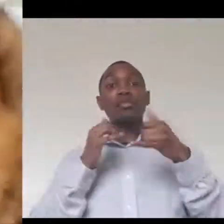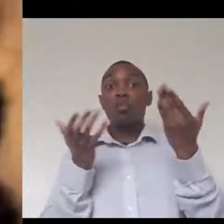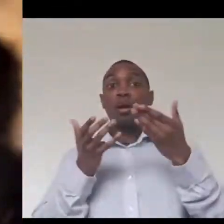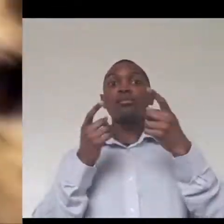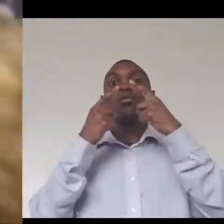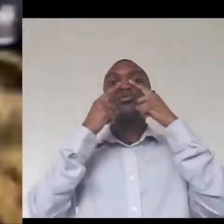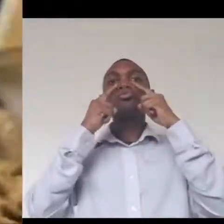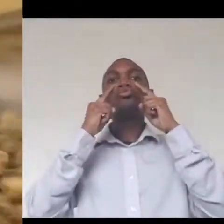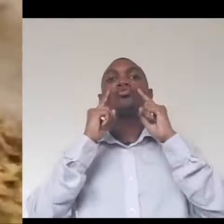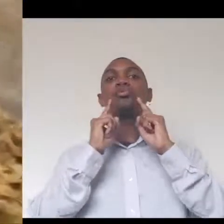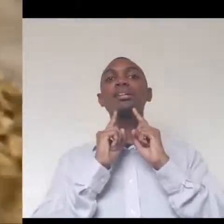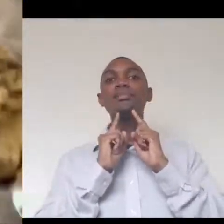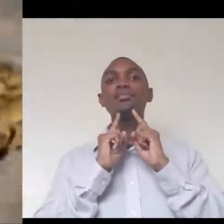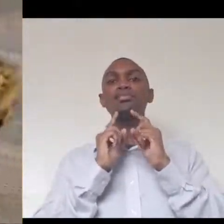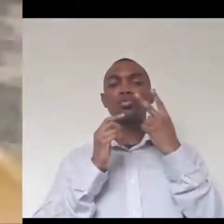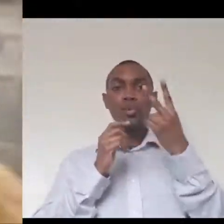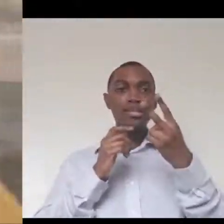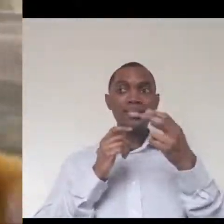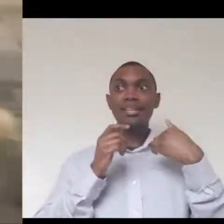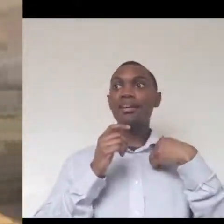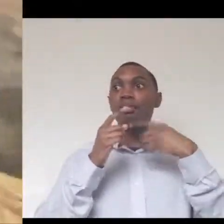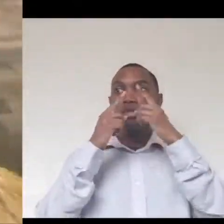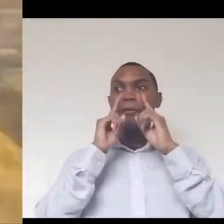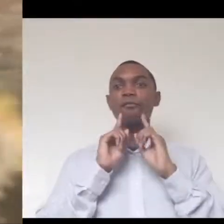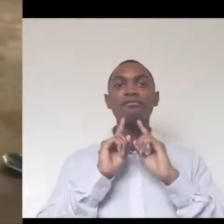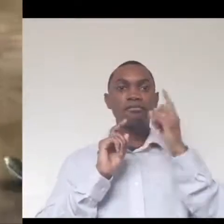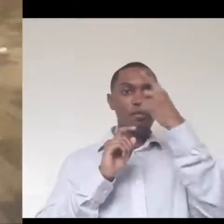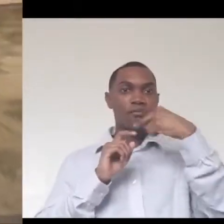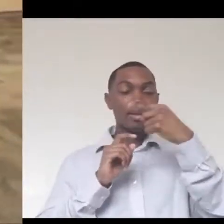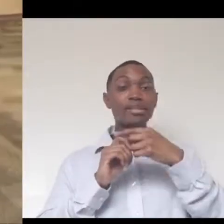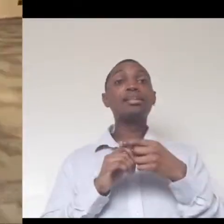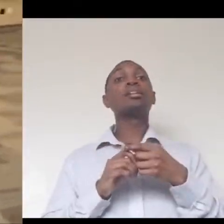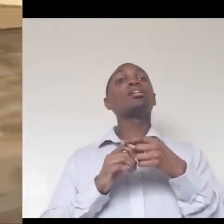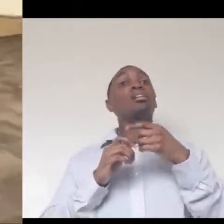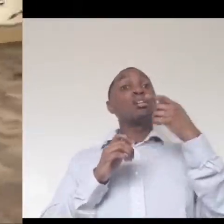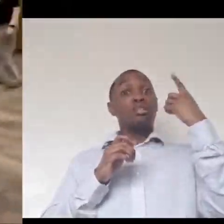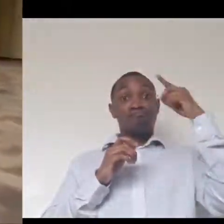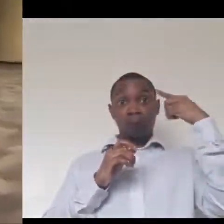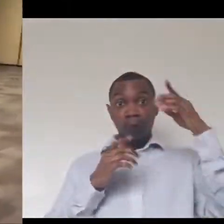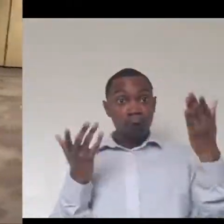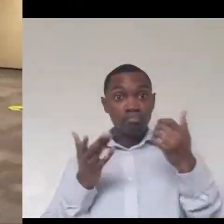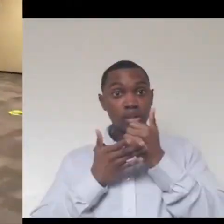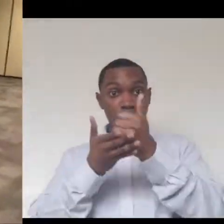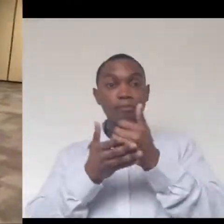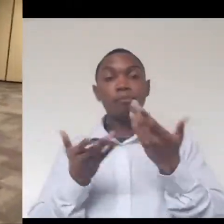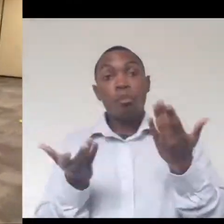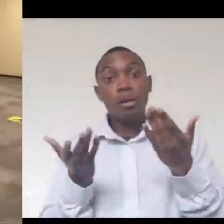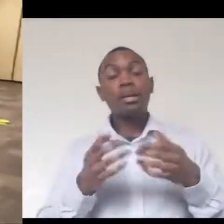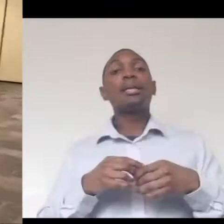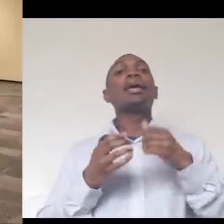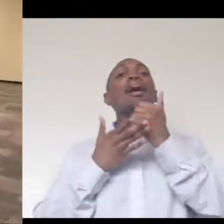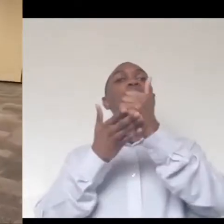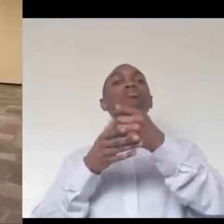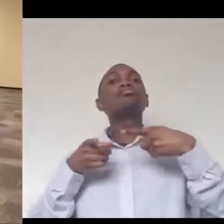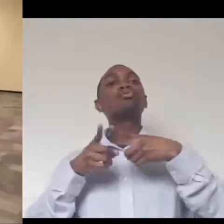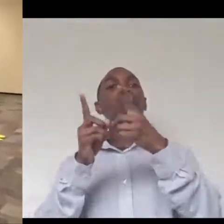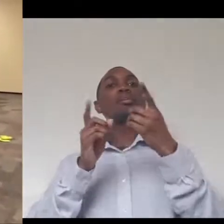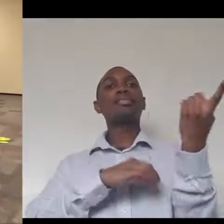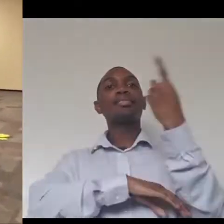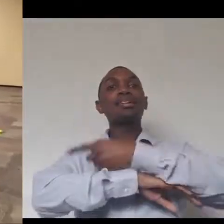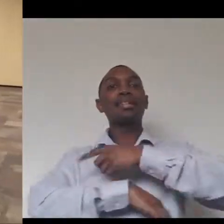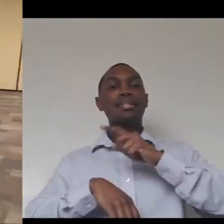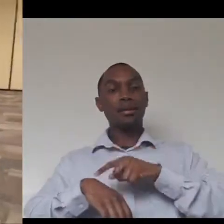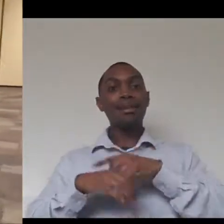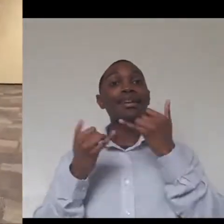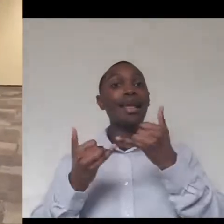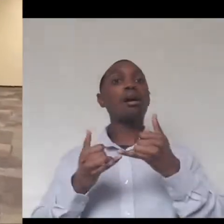down towards their mouths, and those help them to hunt during the daytime. Cheetahs are hunting